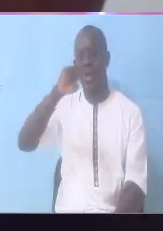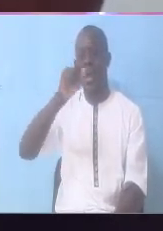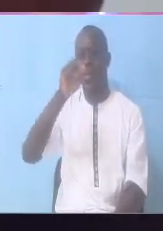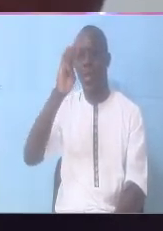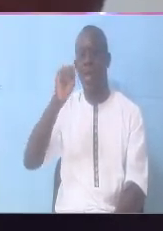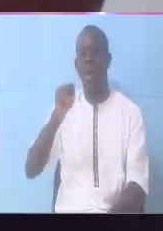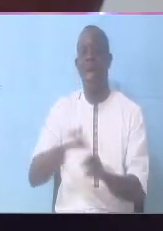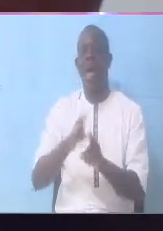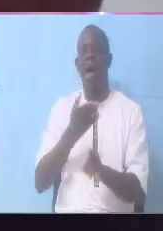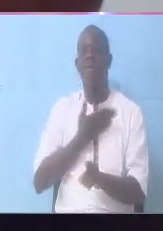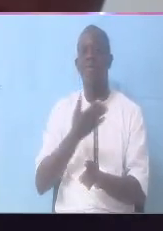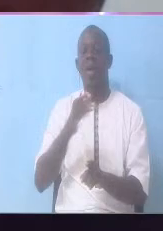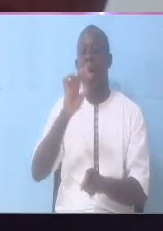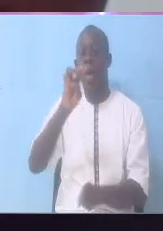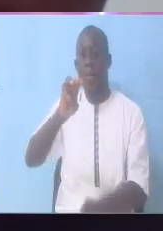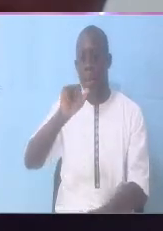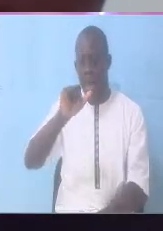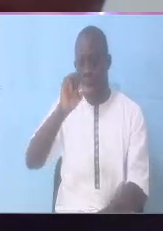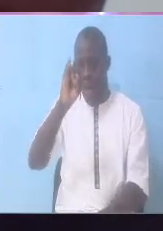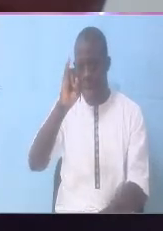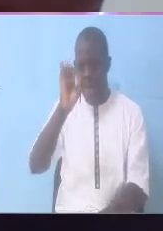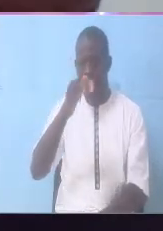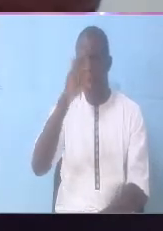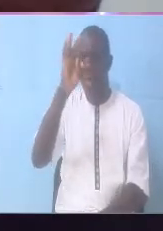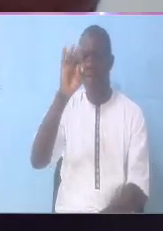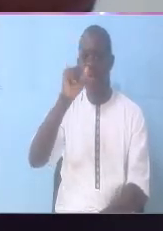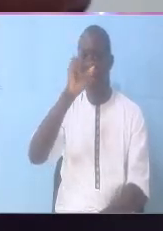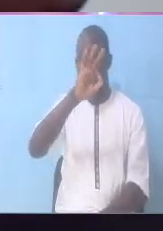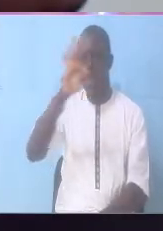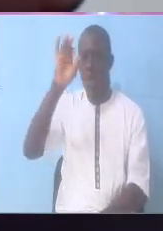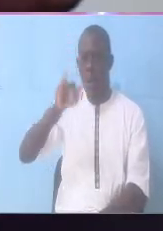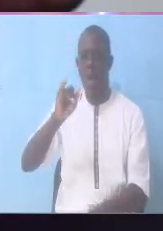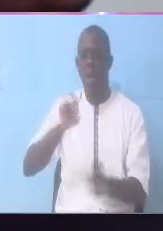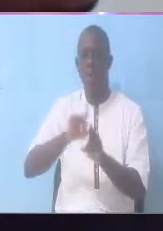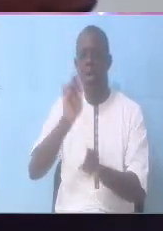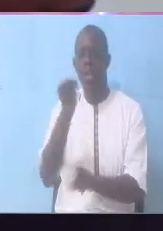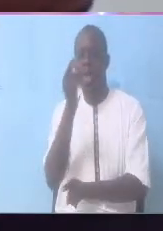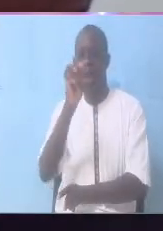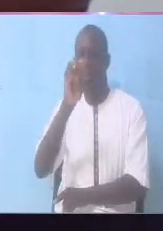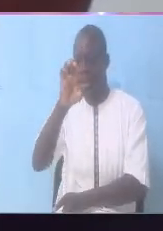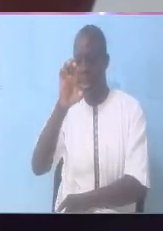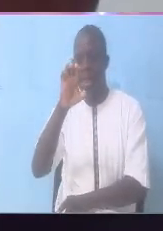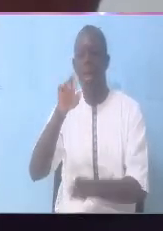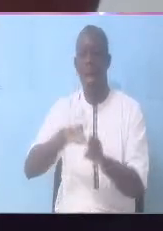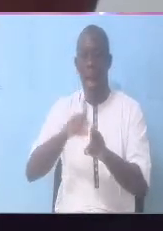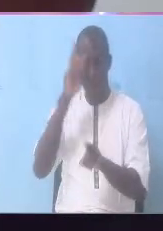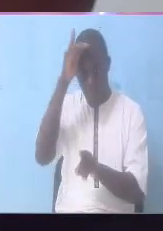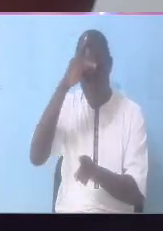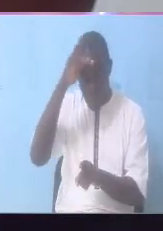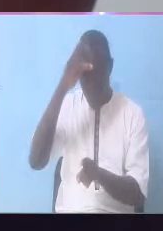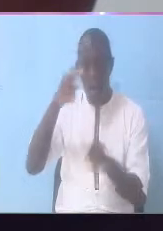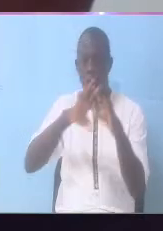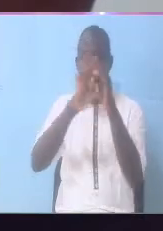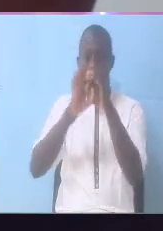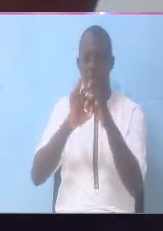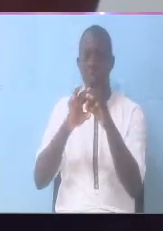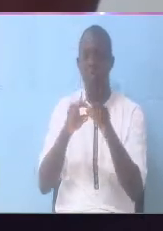Maifati GMC Party. So the two other names, Sidia Jata and Buru, I think it's a repetition of the first names. What?